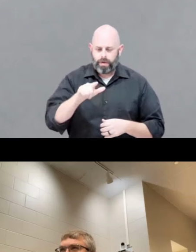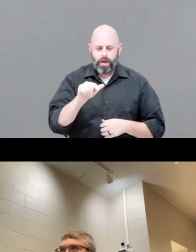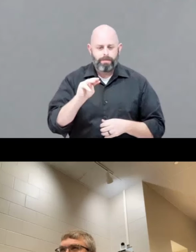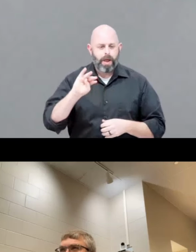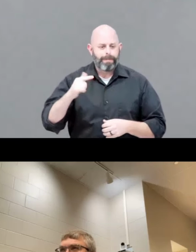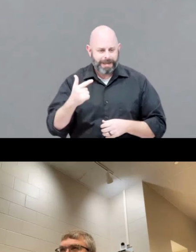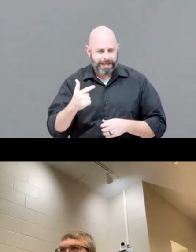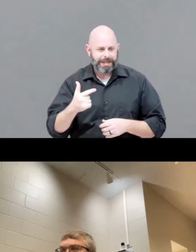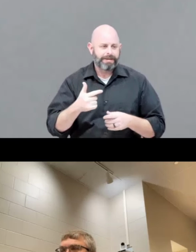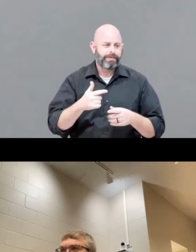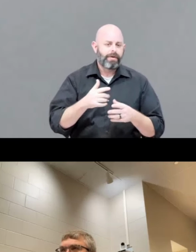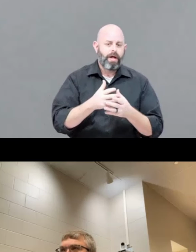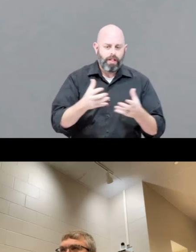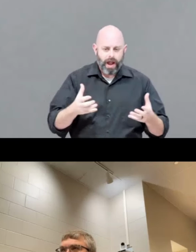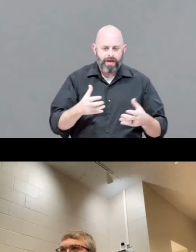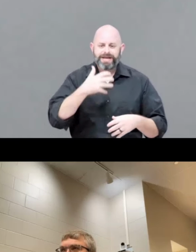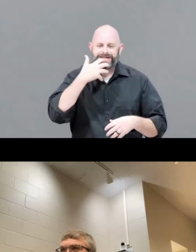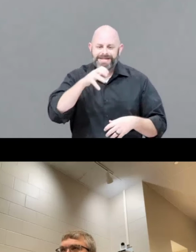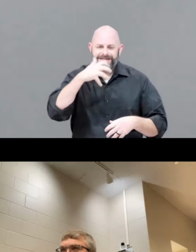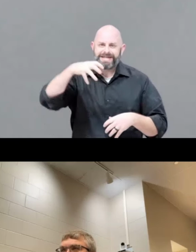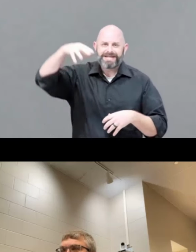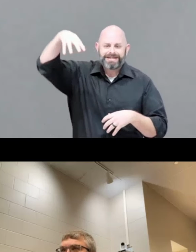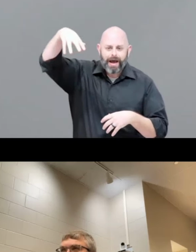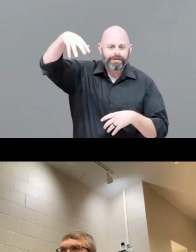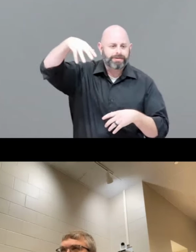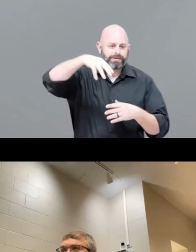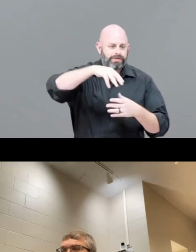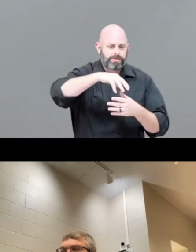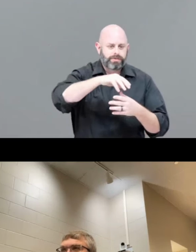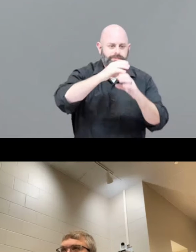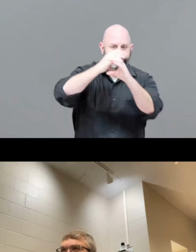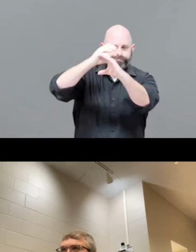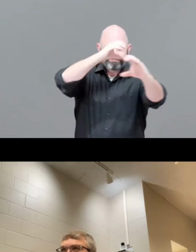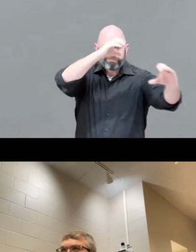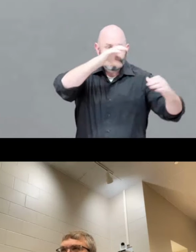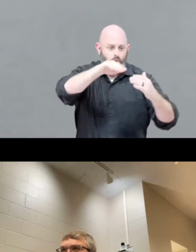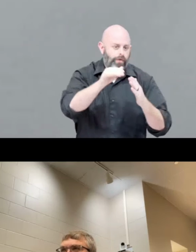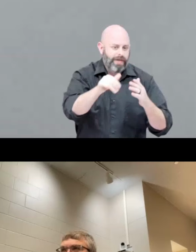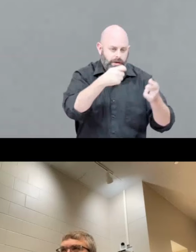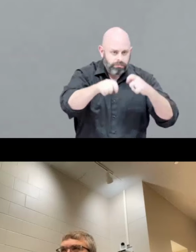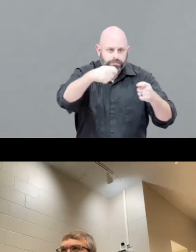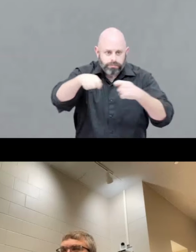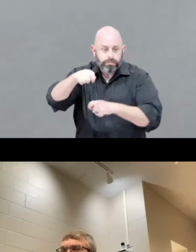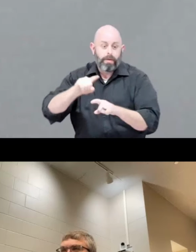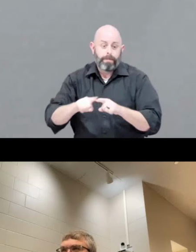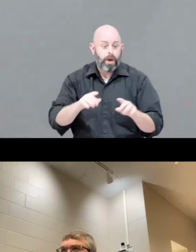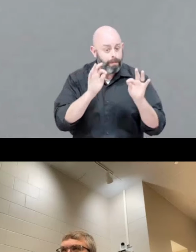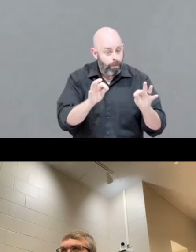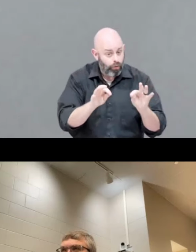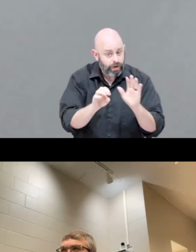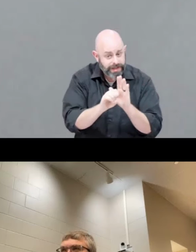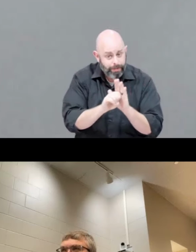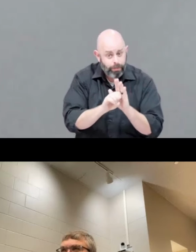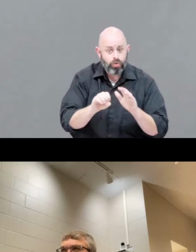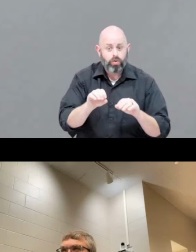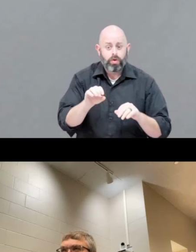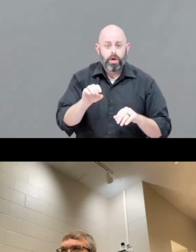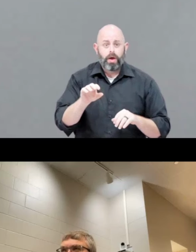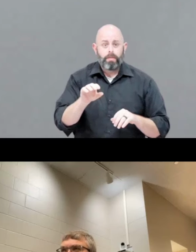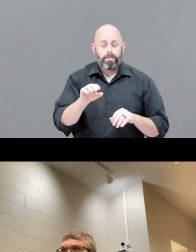the heating ducts and all that. But a perfect example is, when we